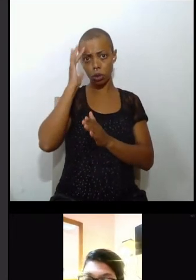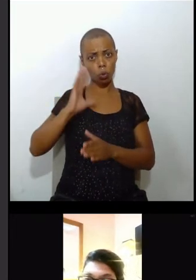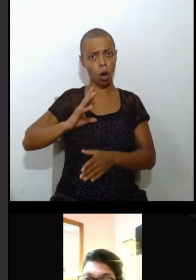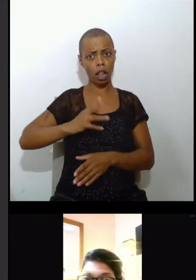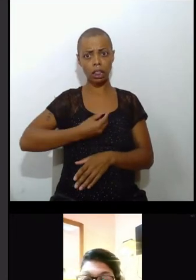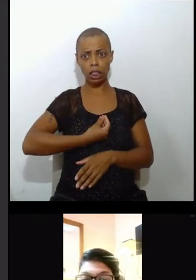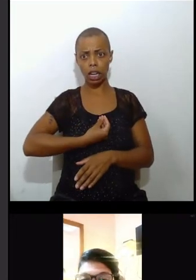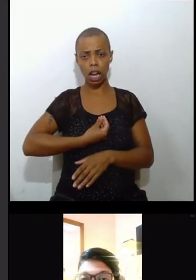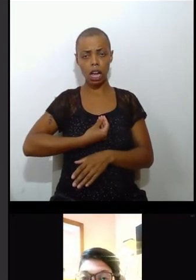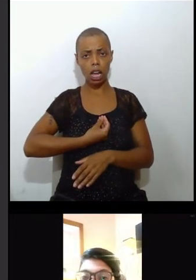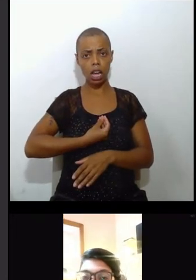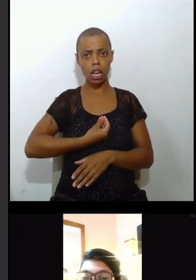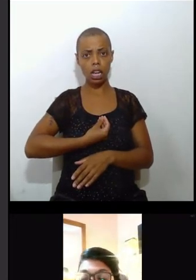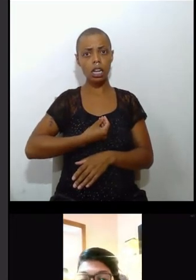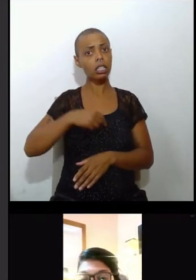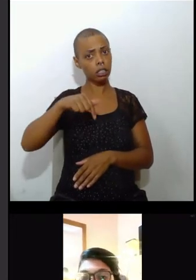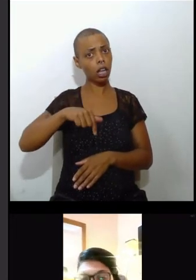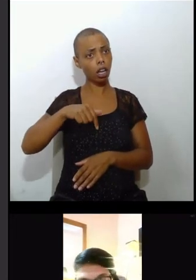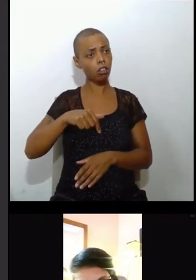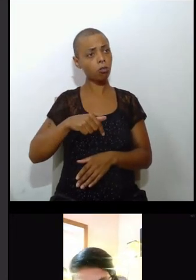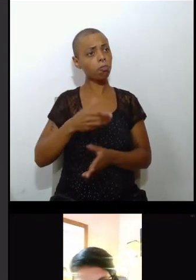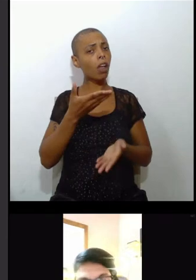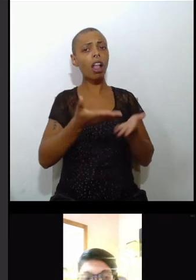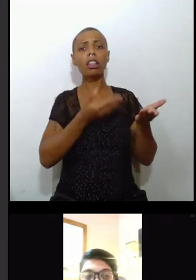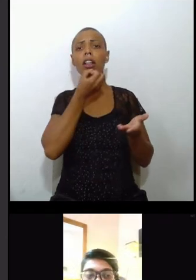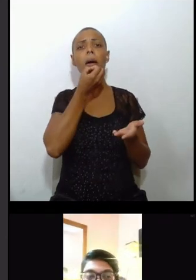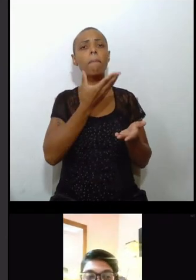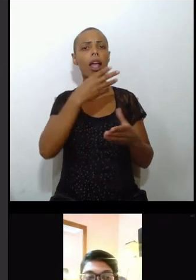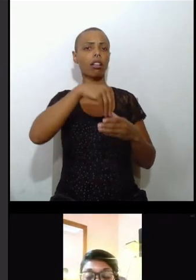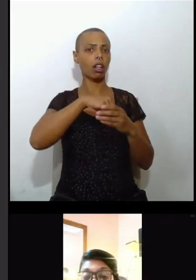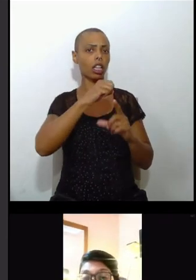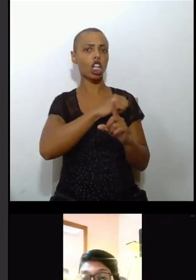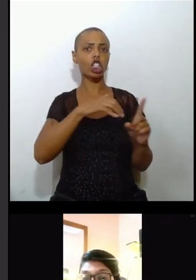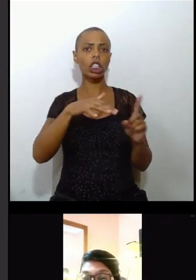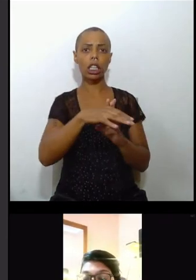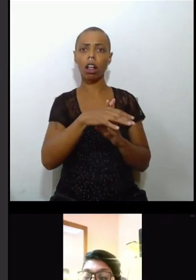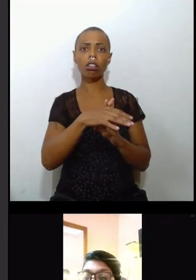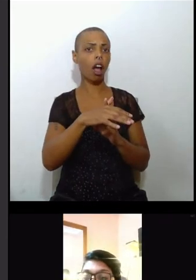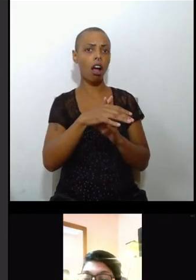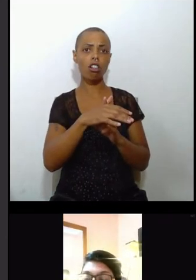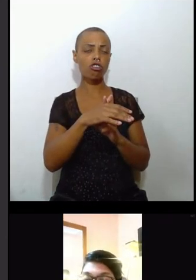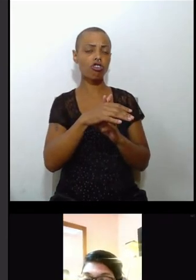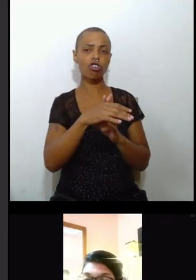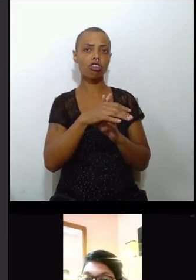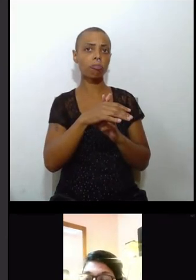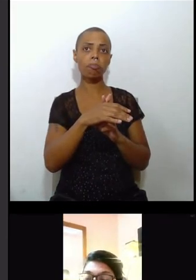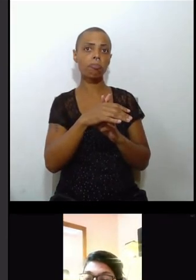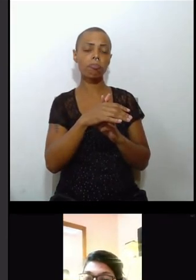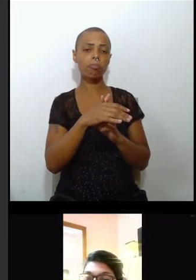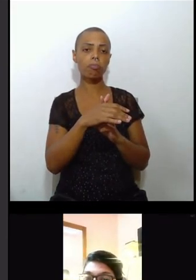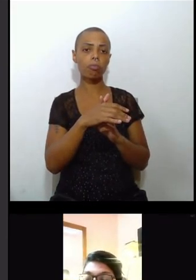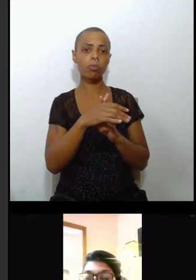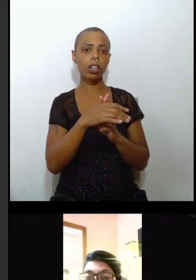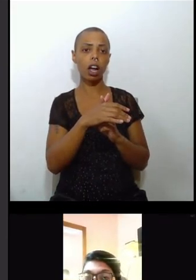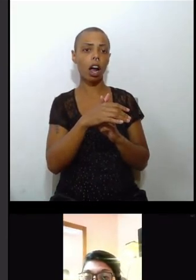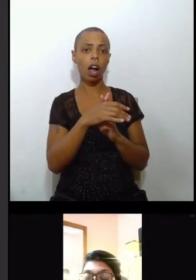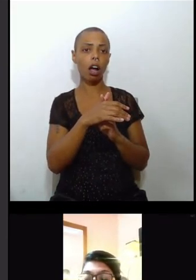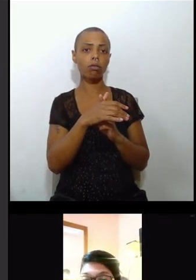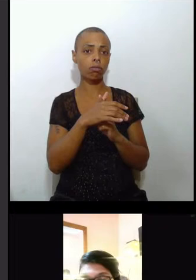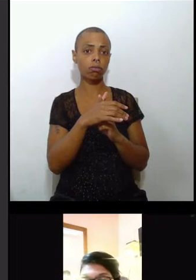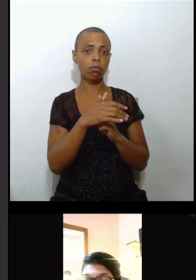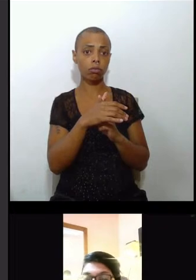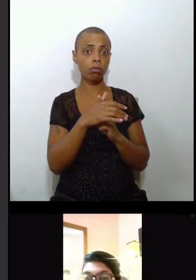people within the kingdoms and were treated as Royal subjects we have a lot of mythological stories